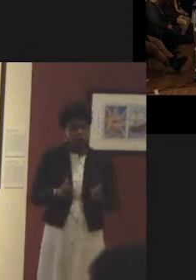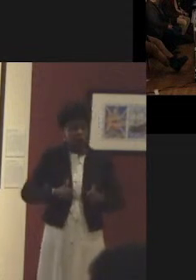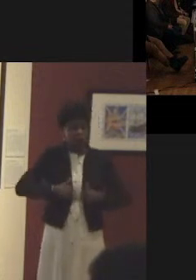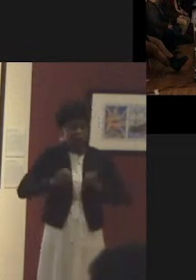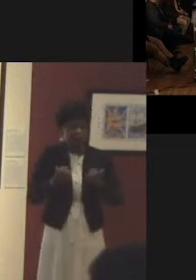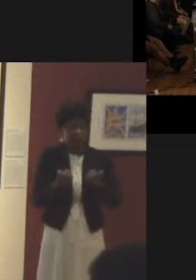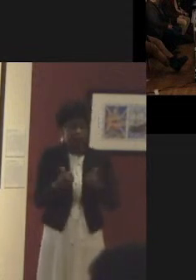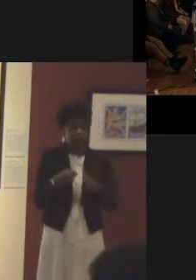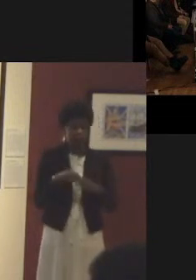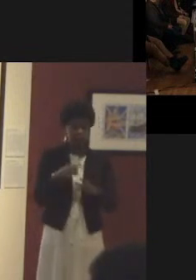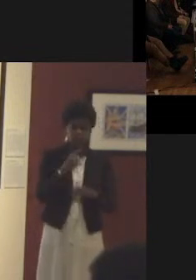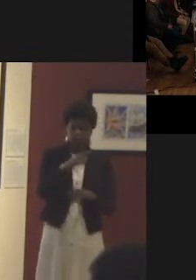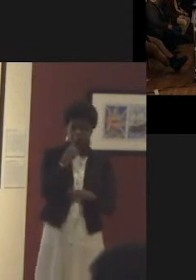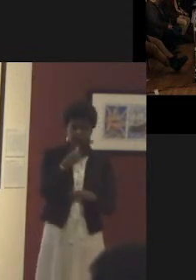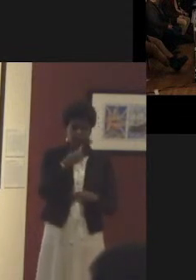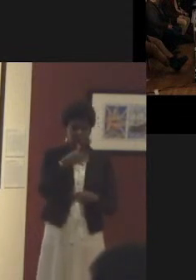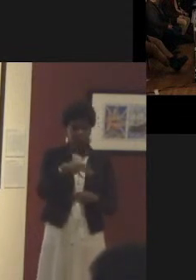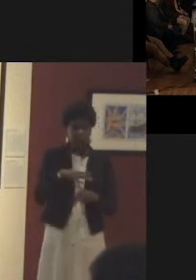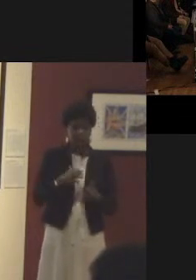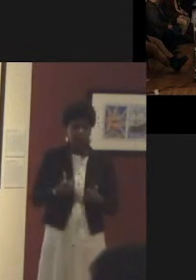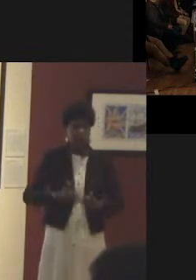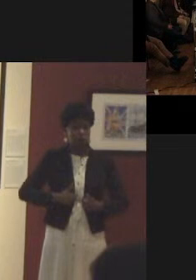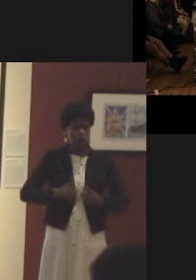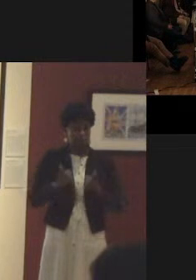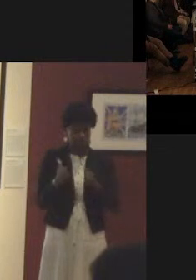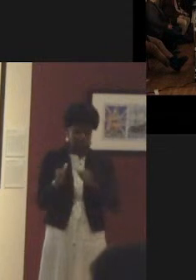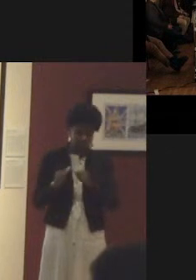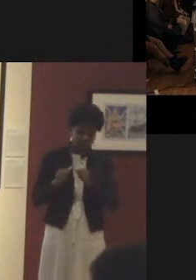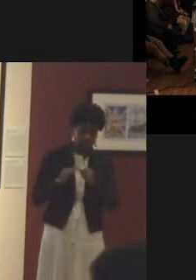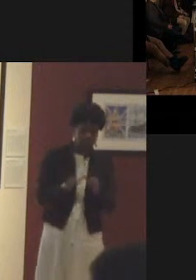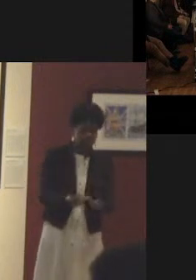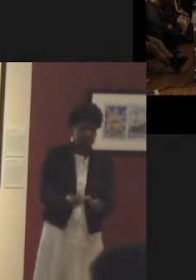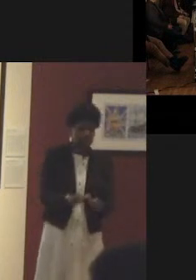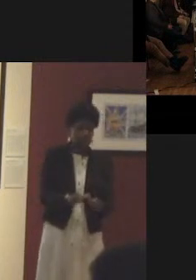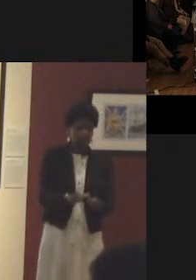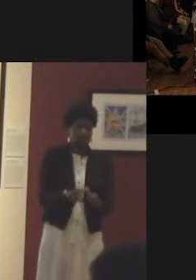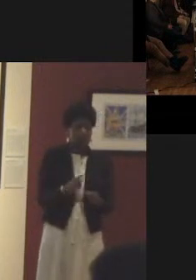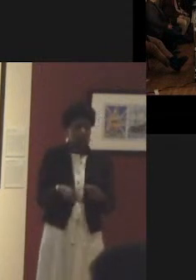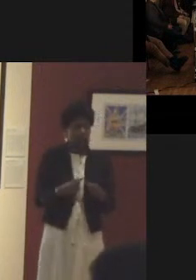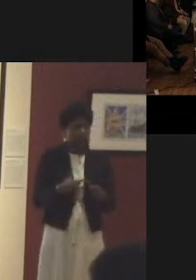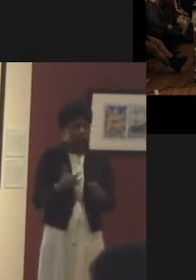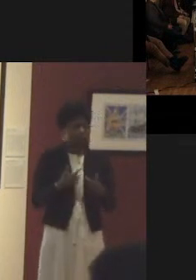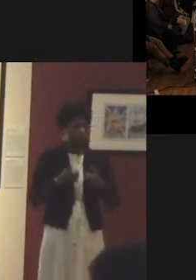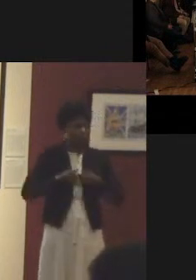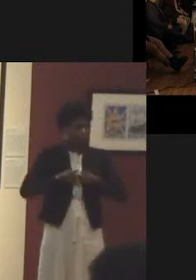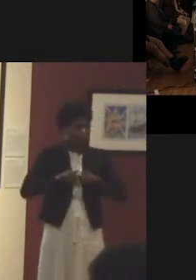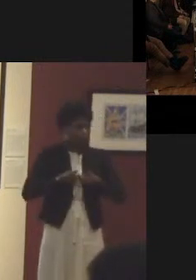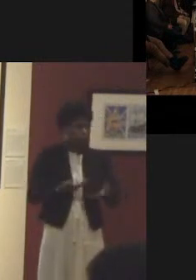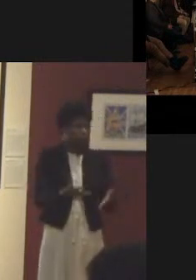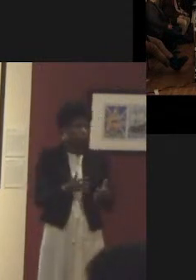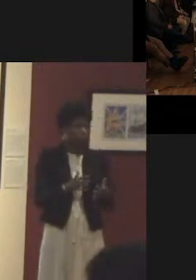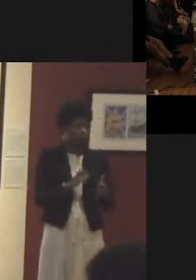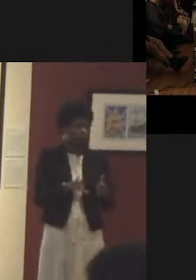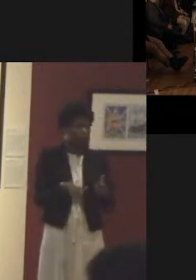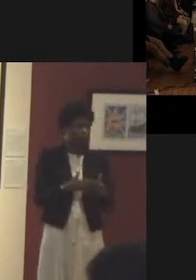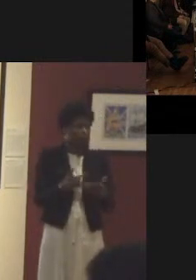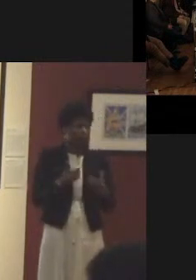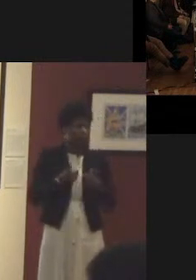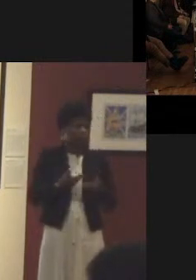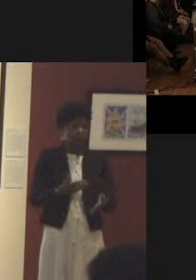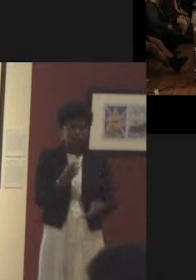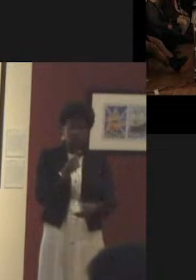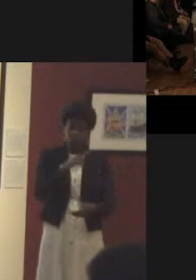man, to continue living despite our collective fatigue. As these Black bodies